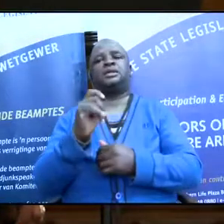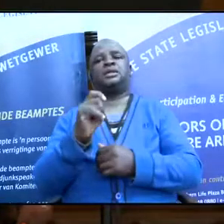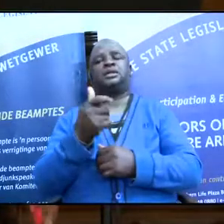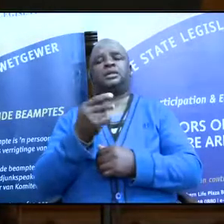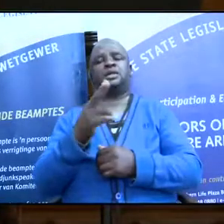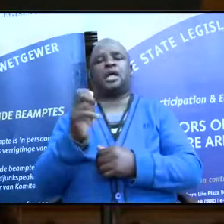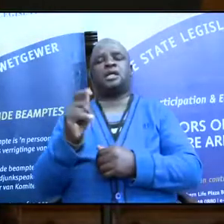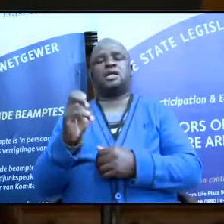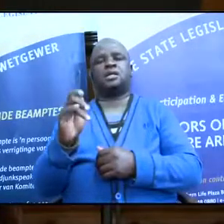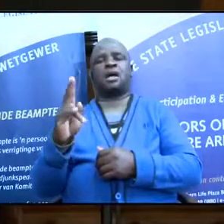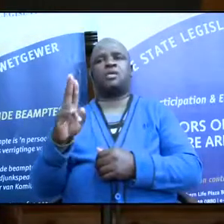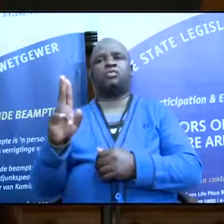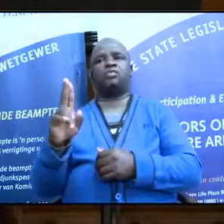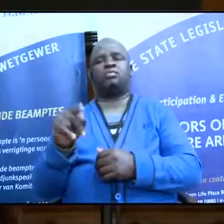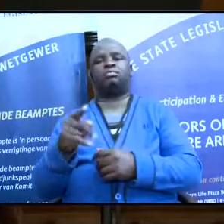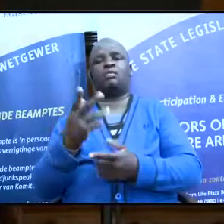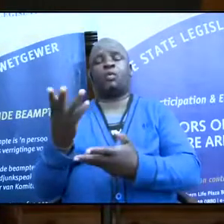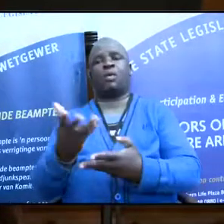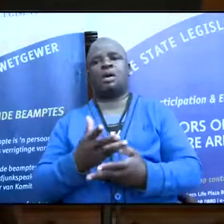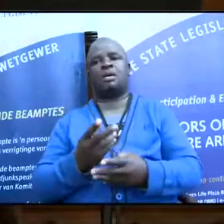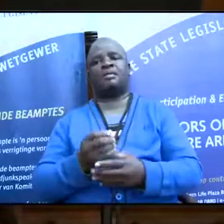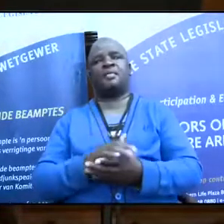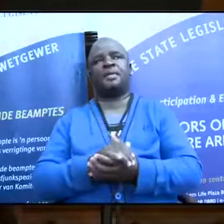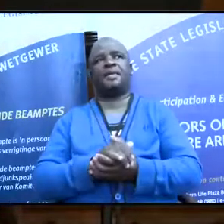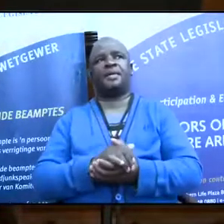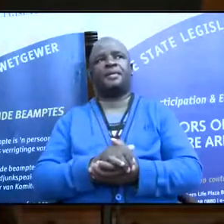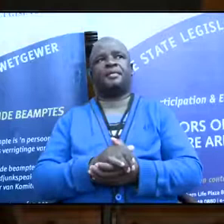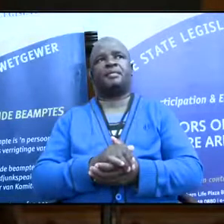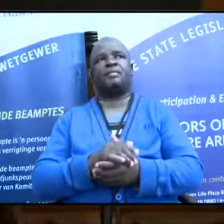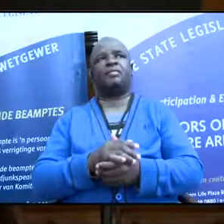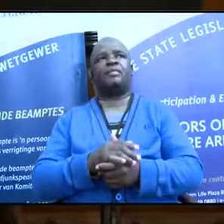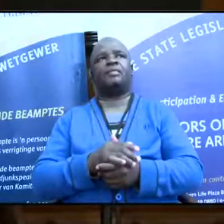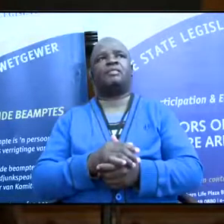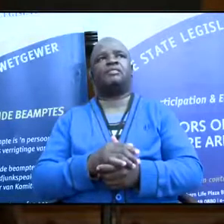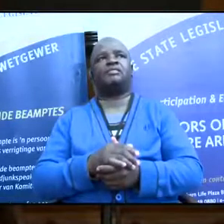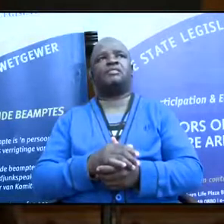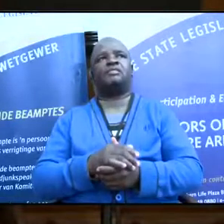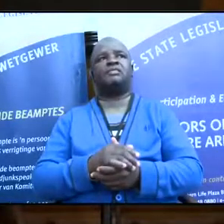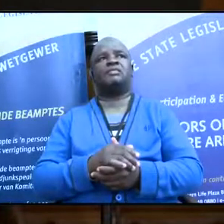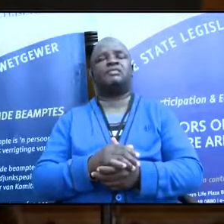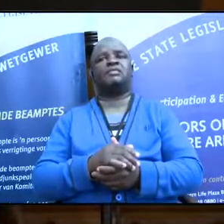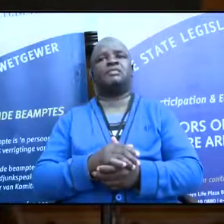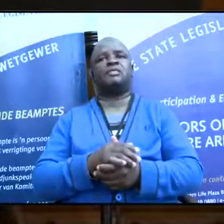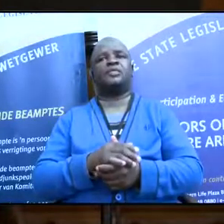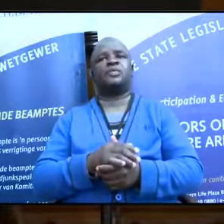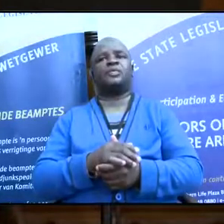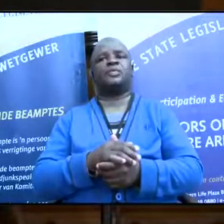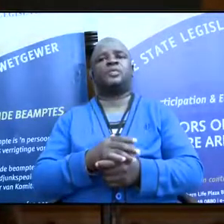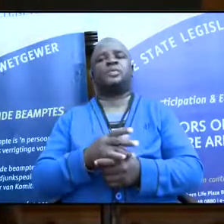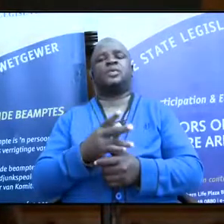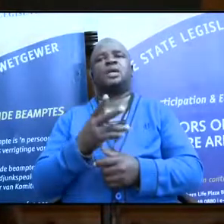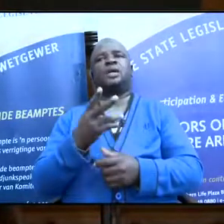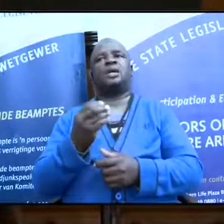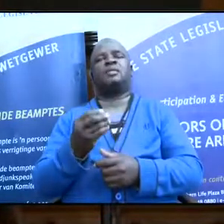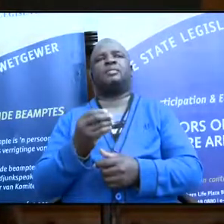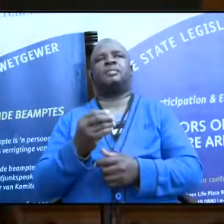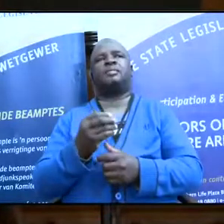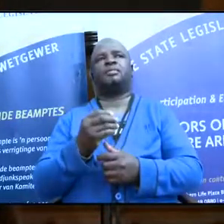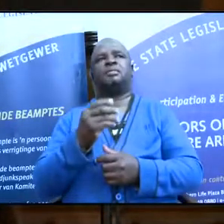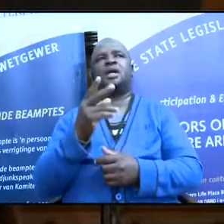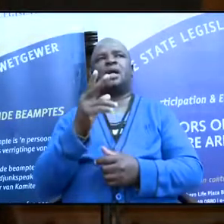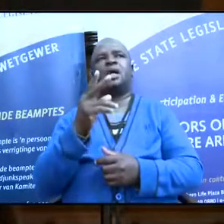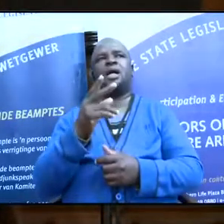the town you are also welcome we are also having lap soi